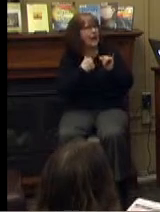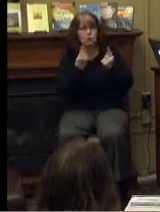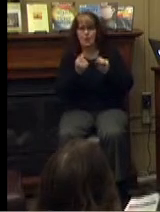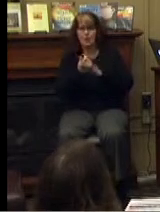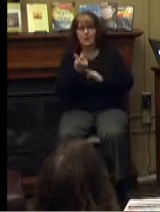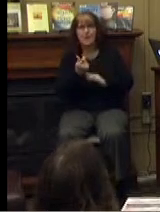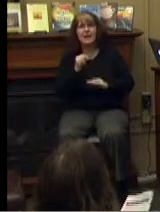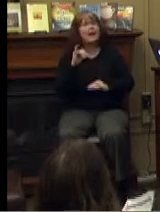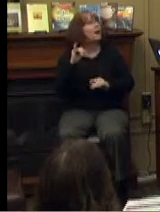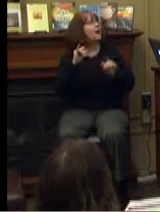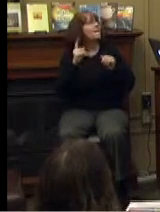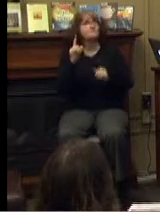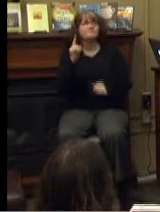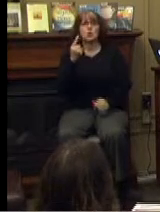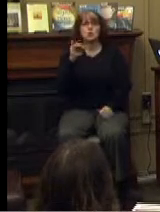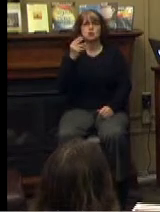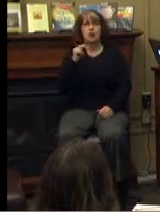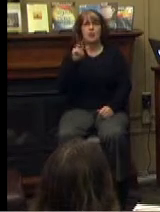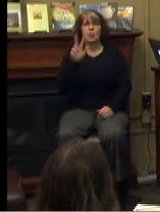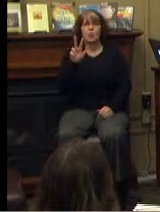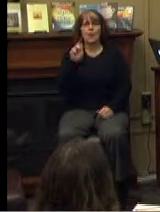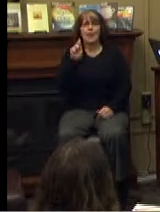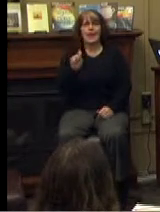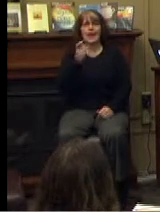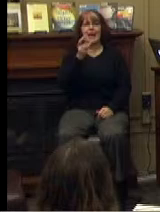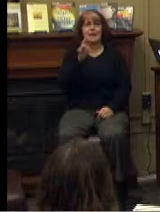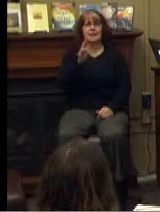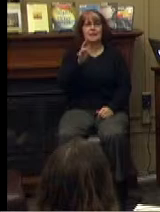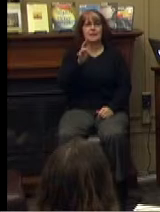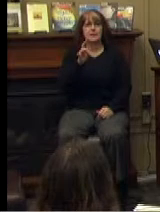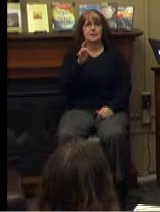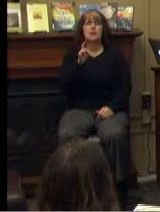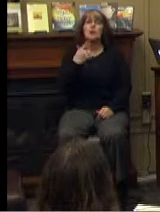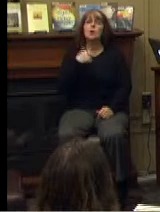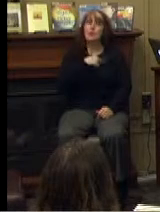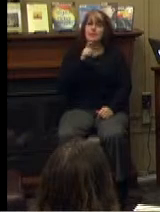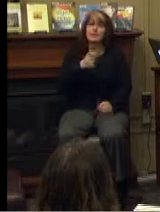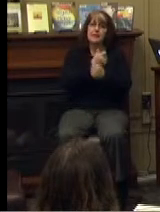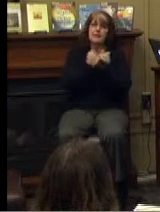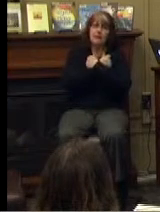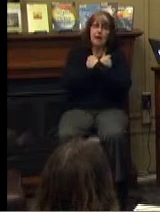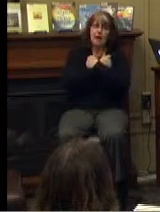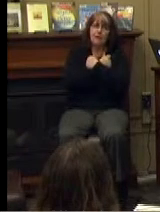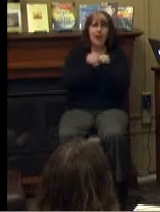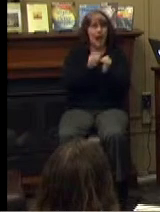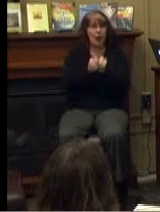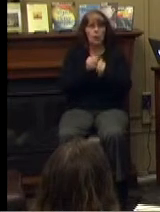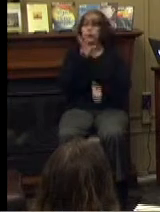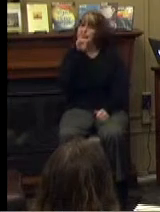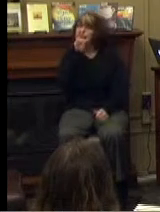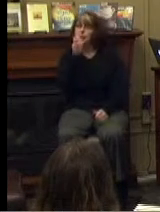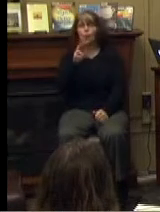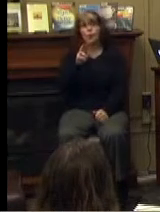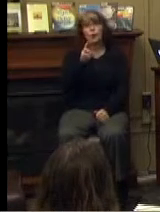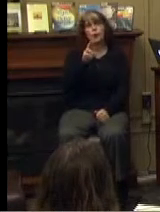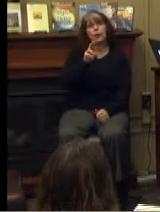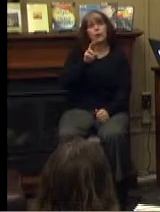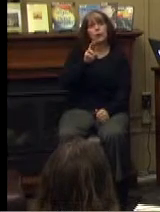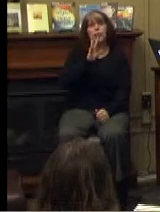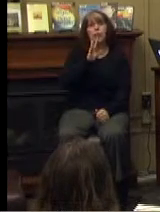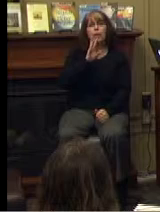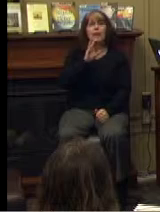it's First John 3:18. It said, let us love not with words or with our tongue. In Antigua, we say